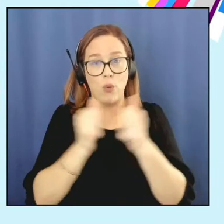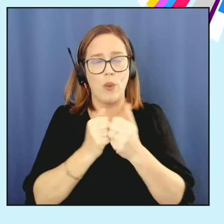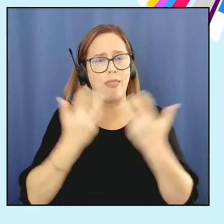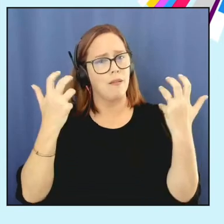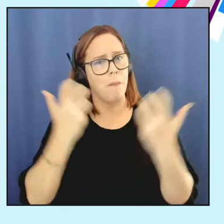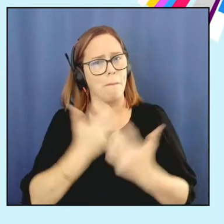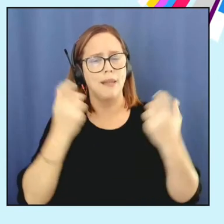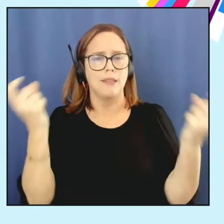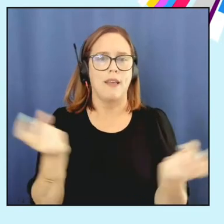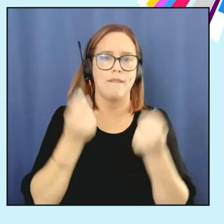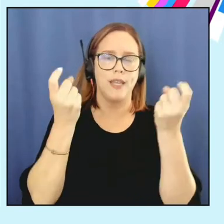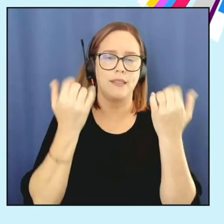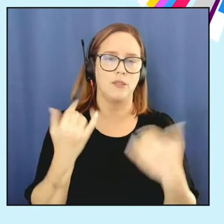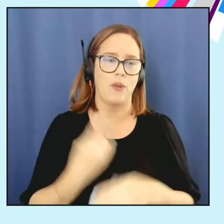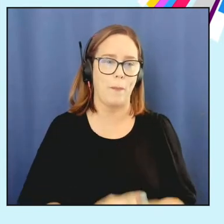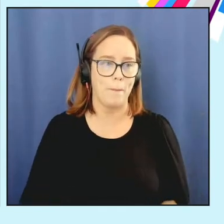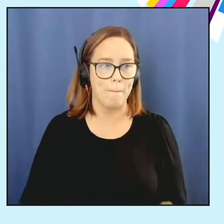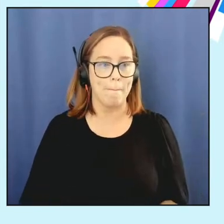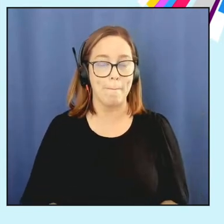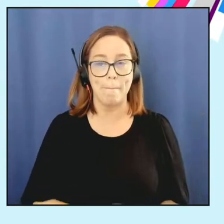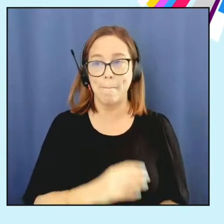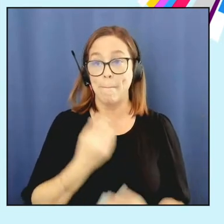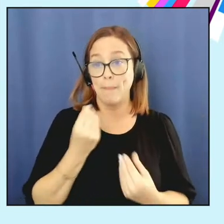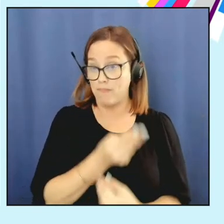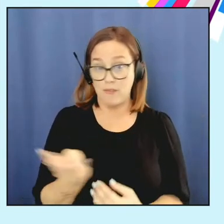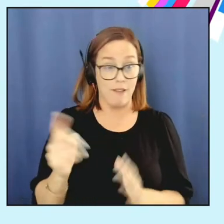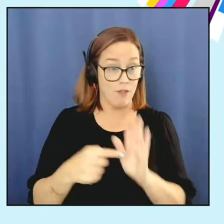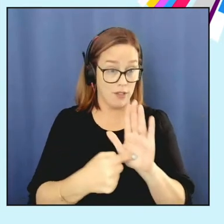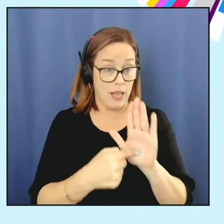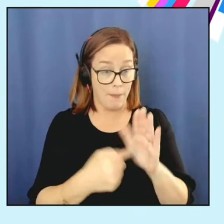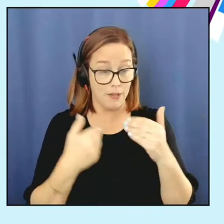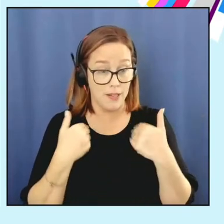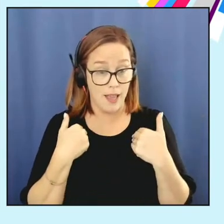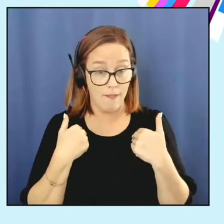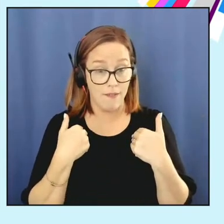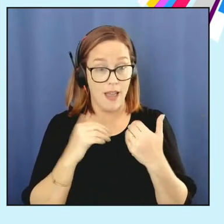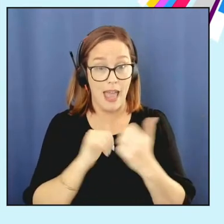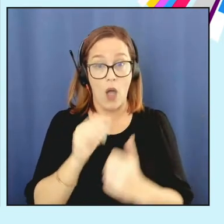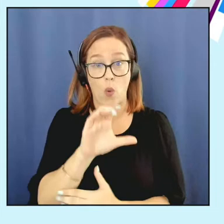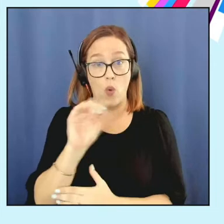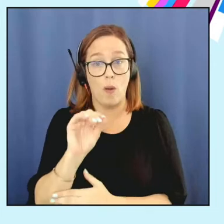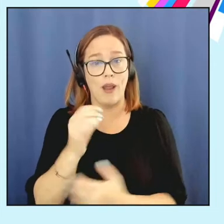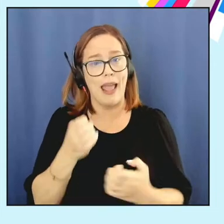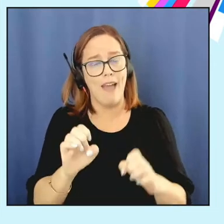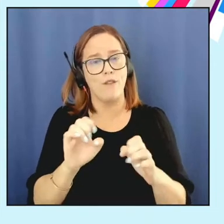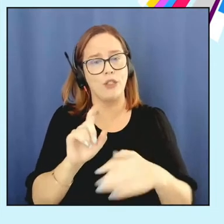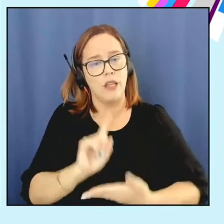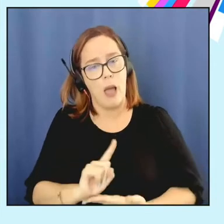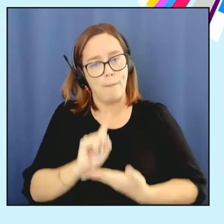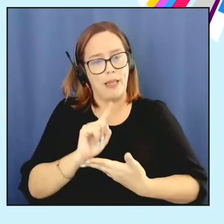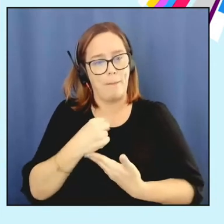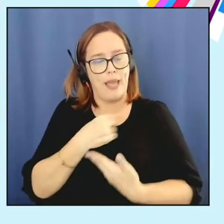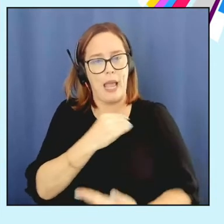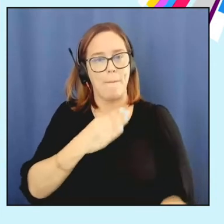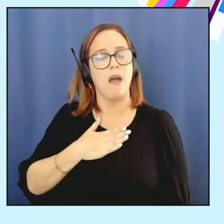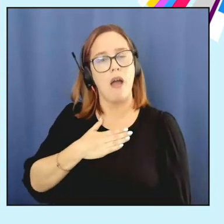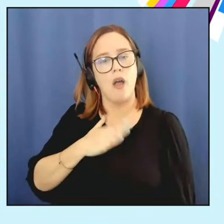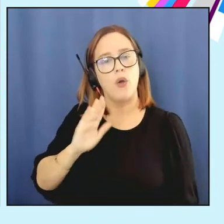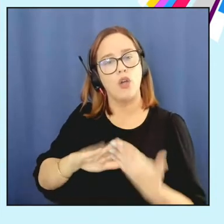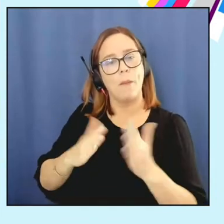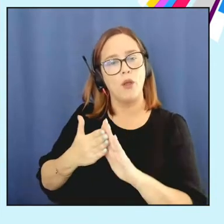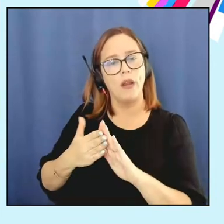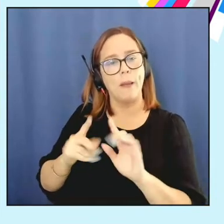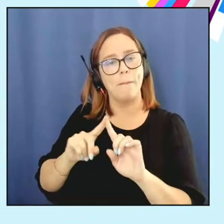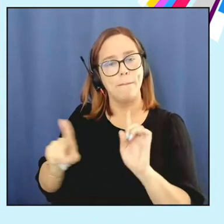And I could give you several examples of how the corporate efforts uplift me and my community, but I'll just finish on a true